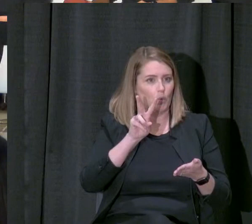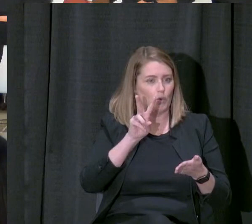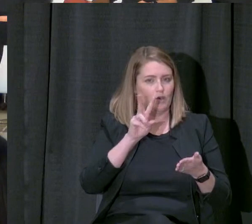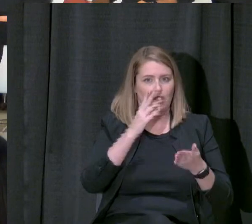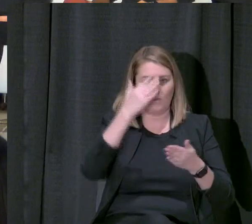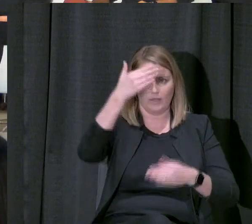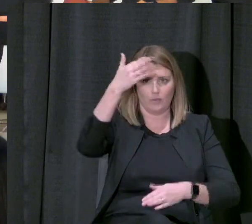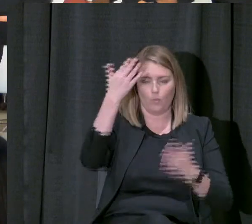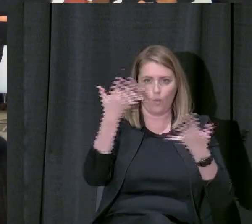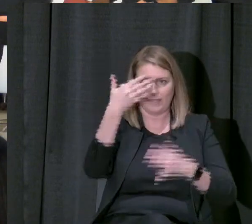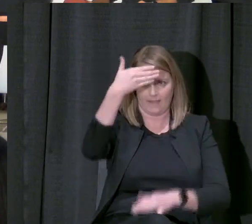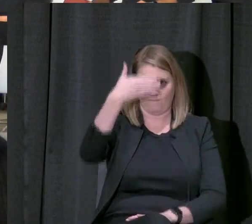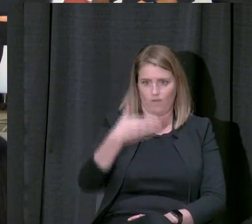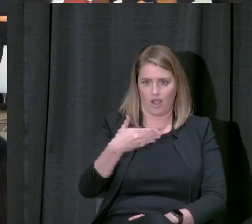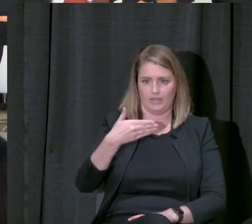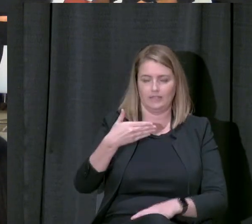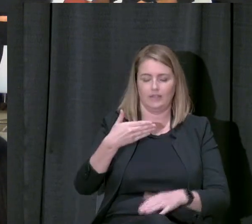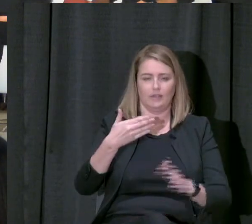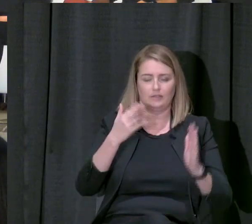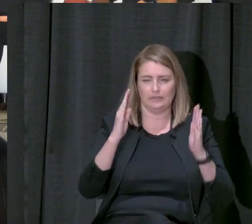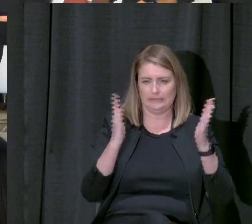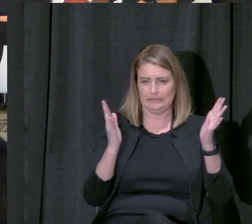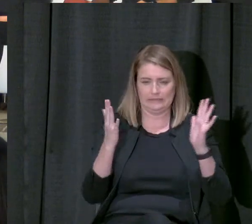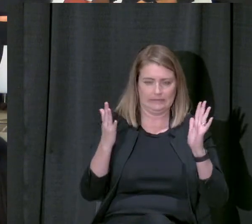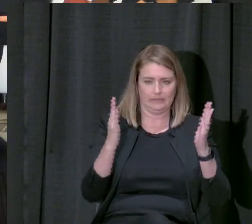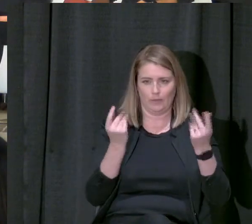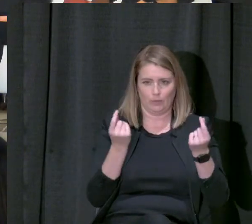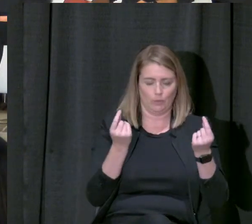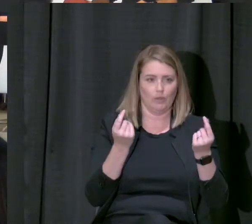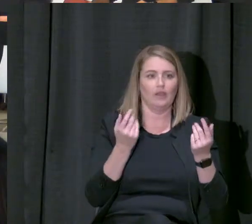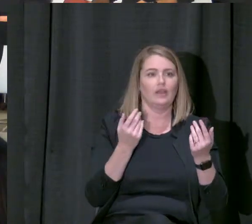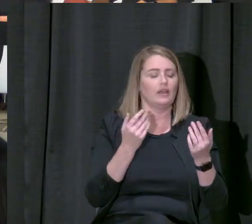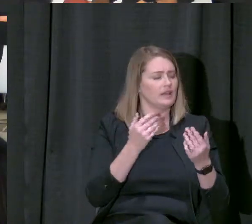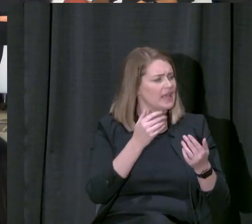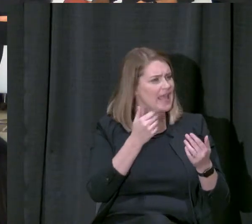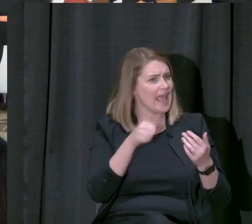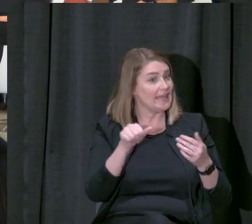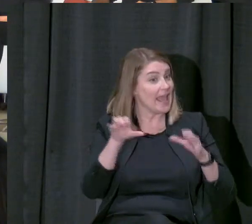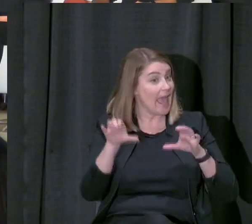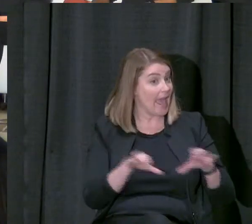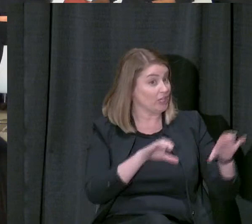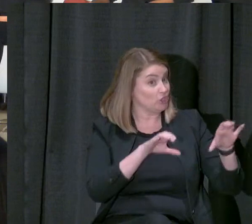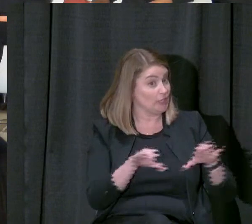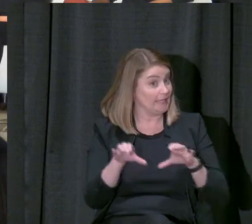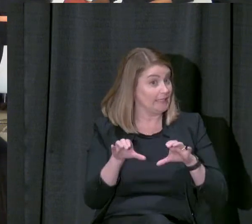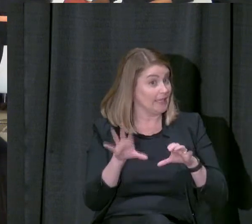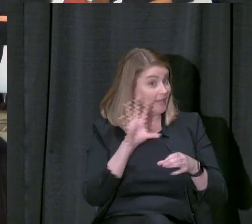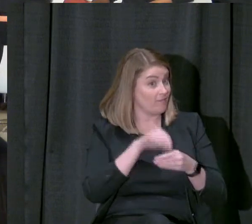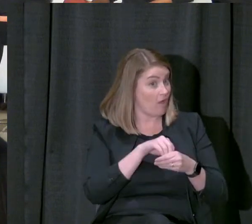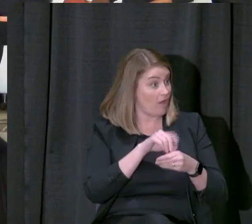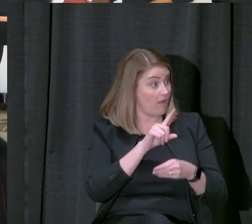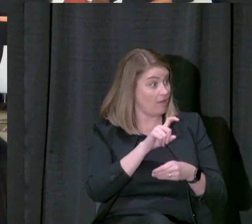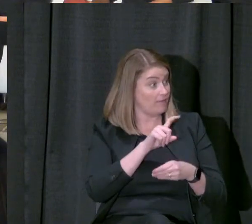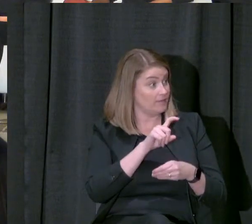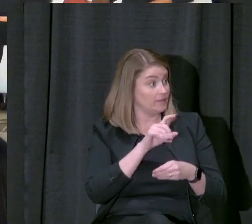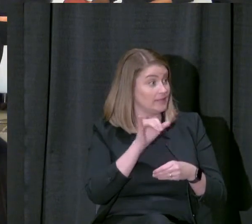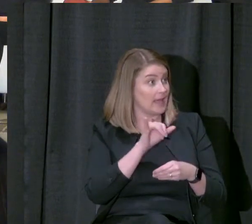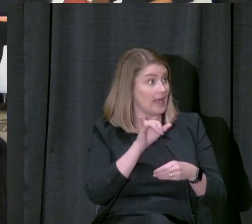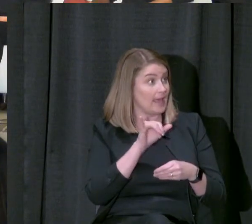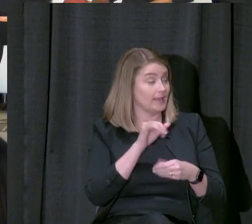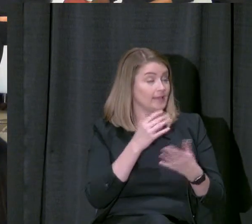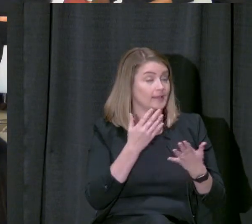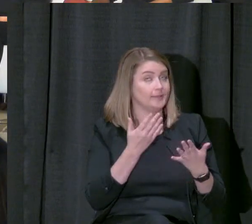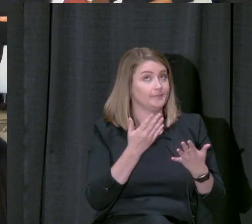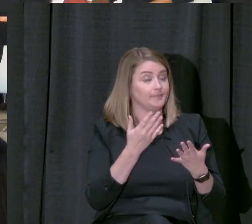them, and how to interpret that, and what to do with that. Is there any notion of action associated with it? So I have a